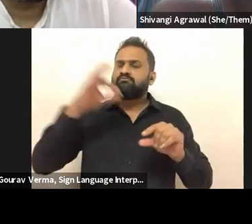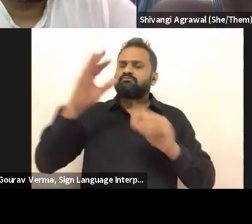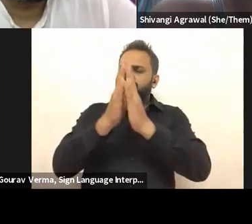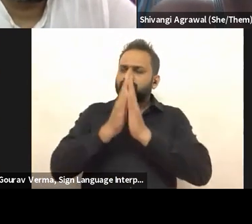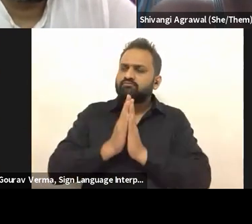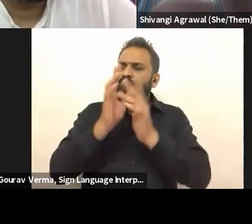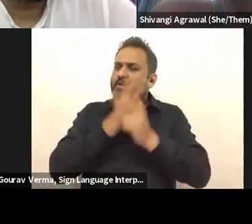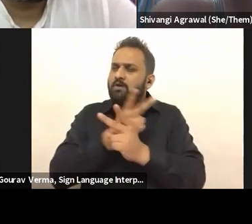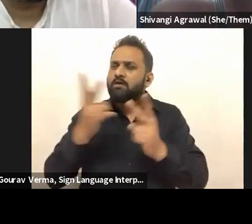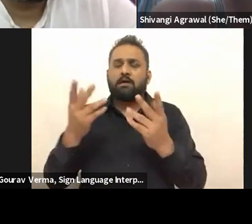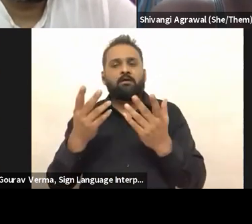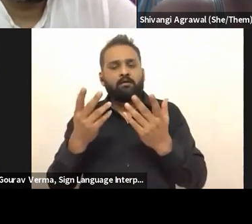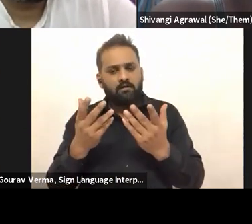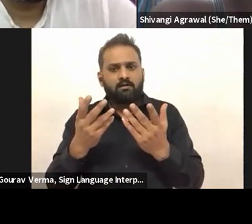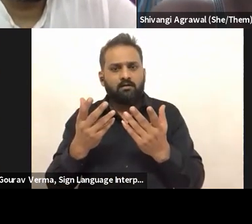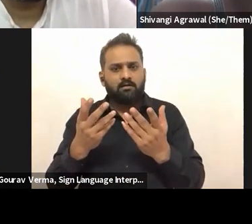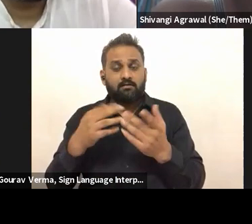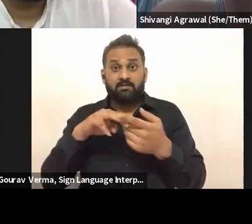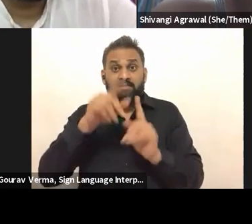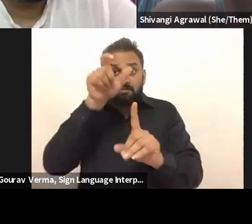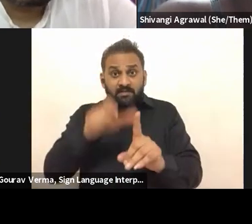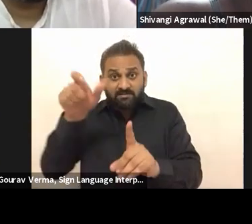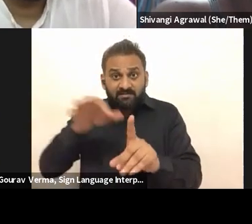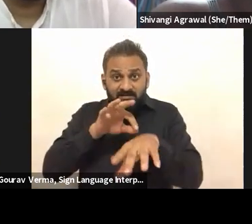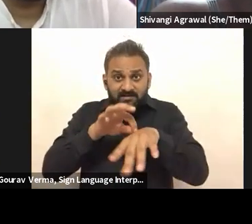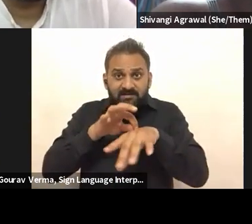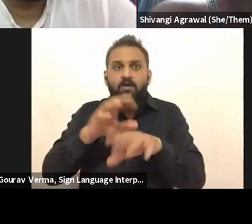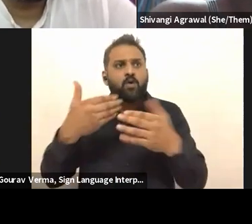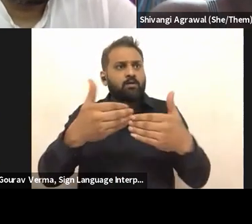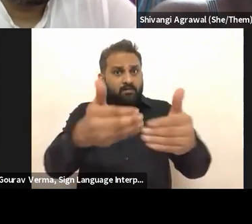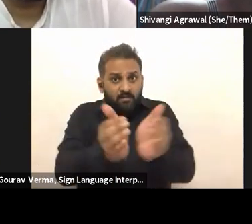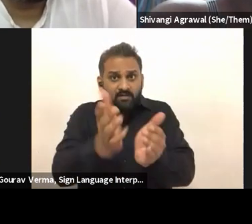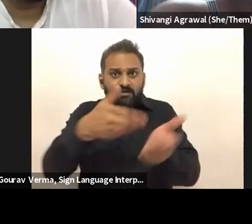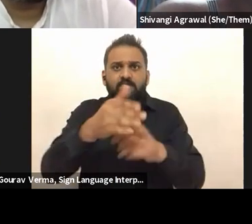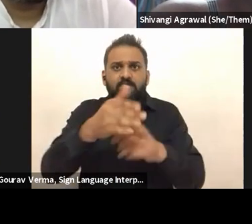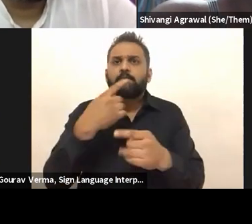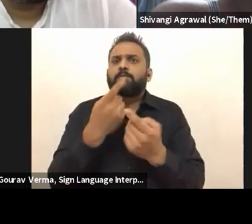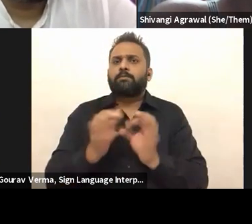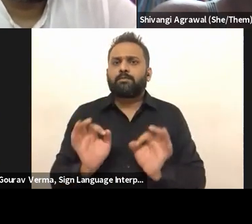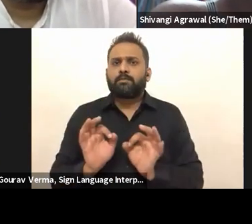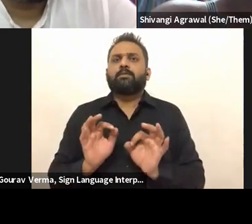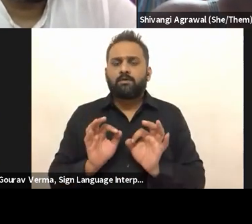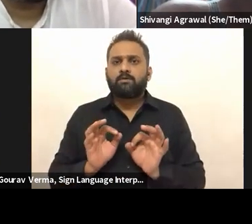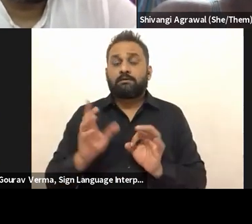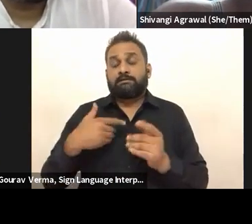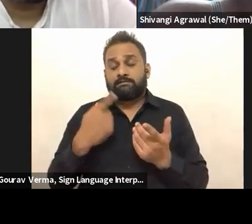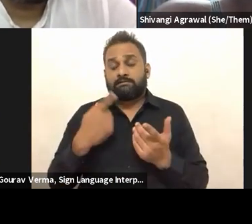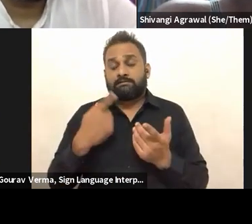and not the person, the communities. And so I think I